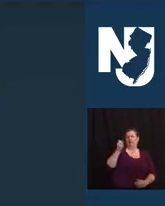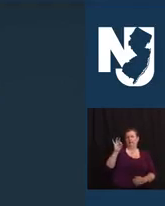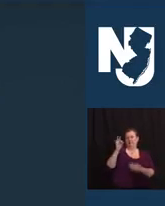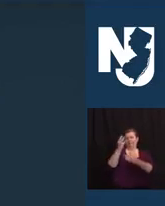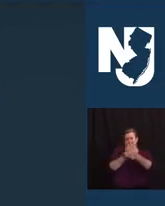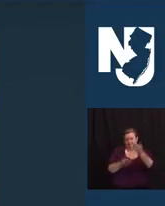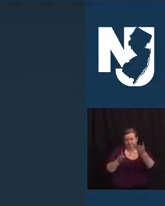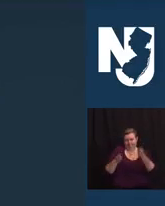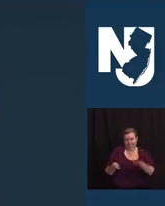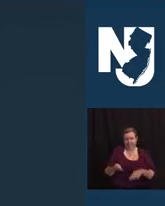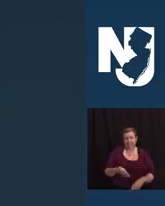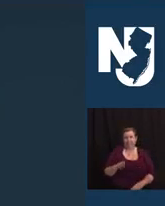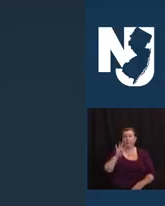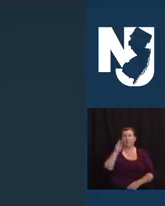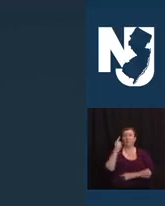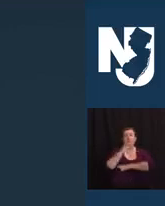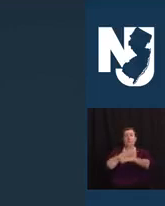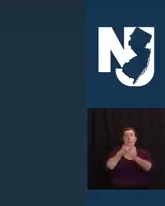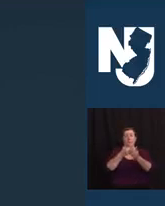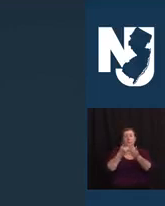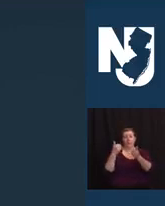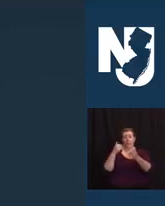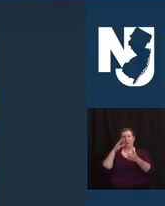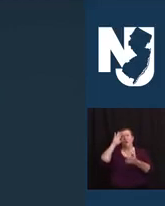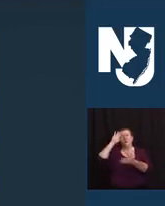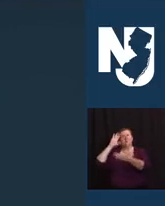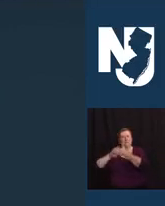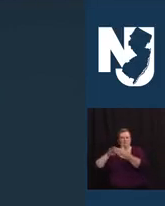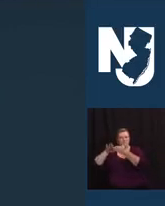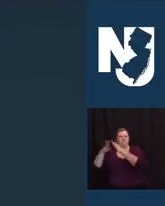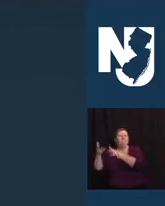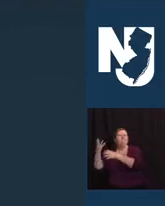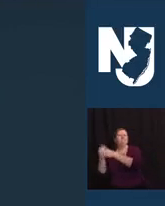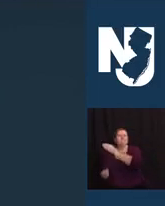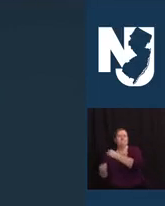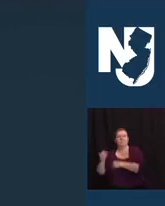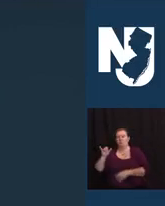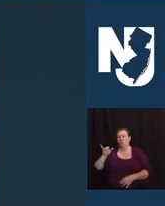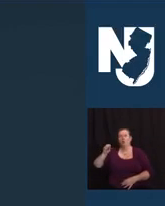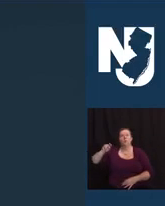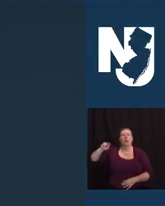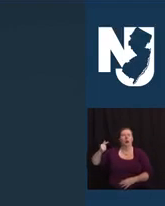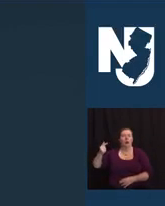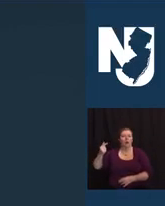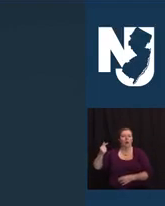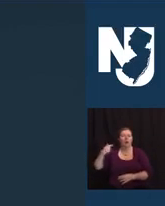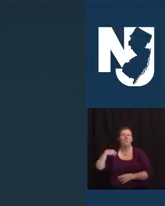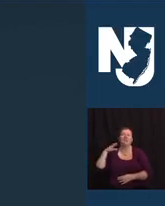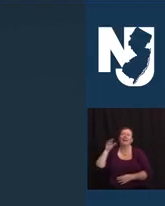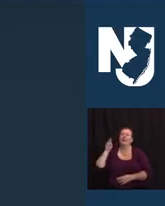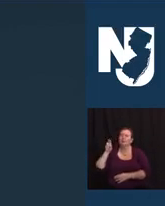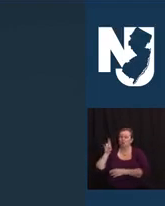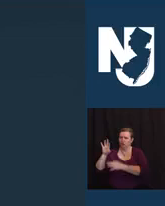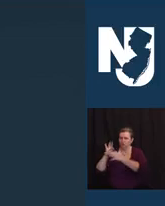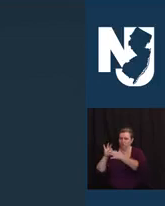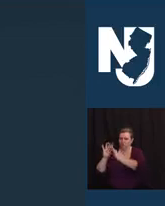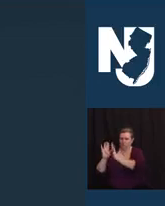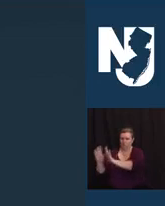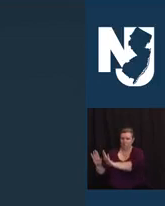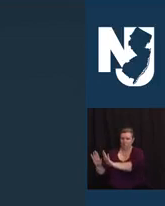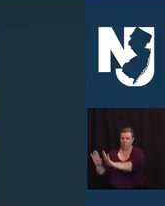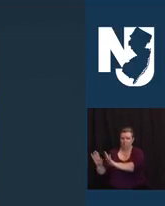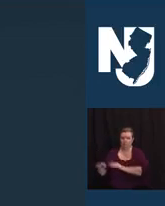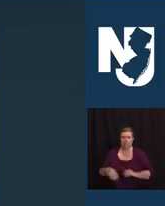she lost her husband of 50 years, the guy on the right, Yong, to cancer. And by the way, she herself had battled